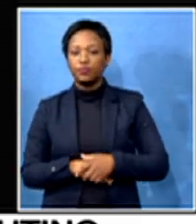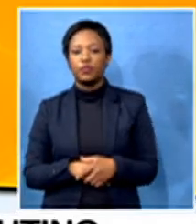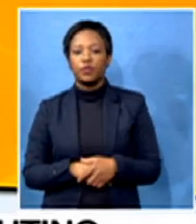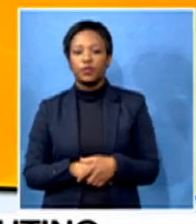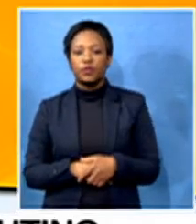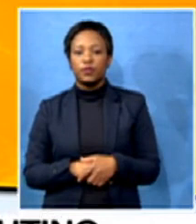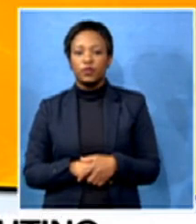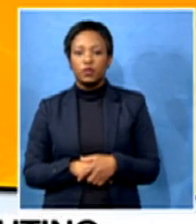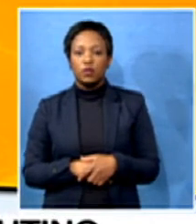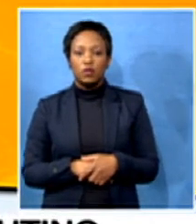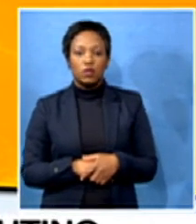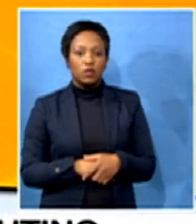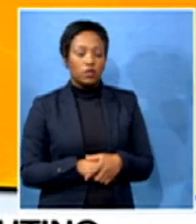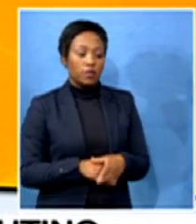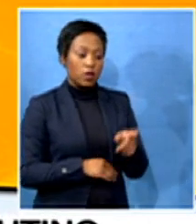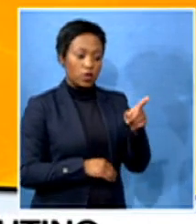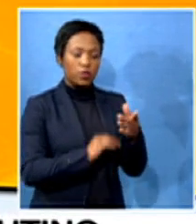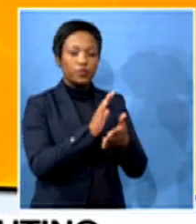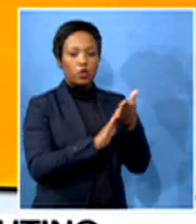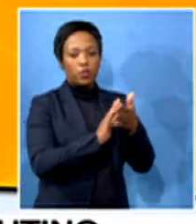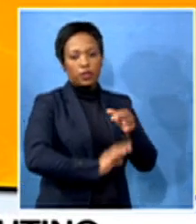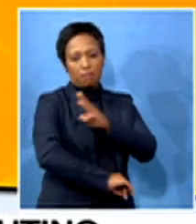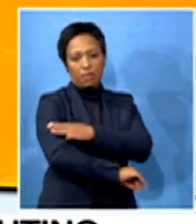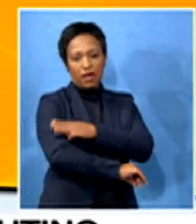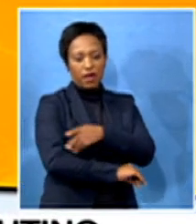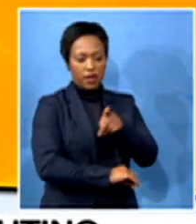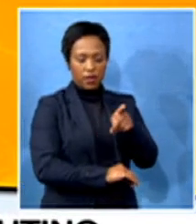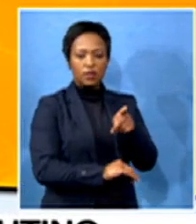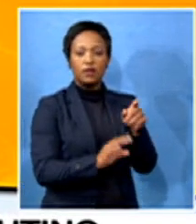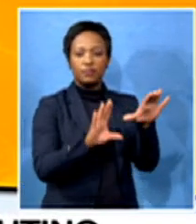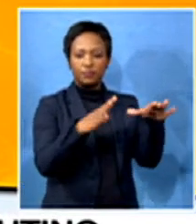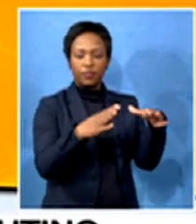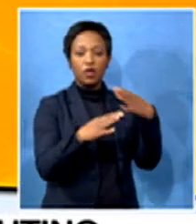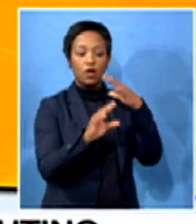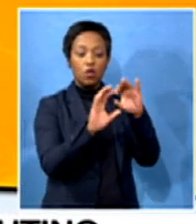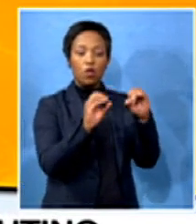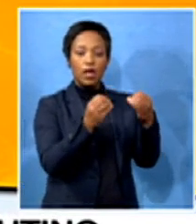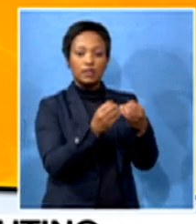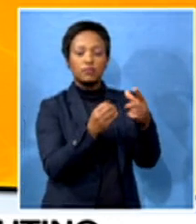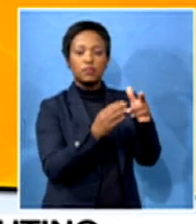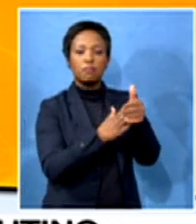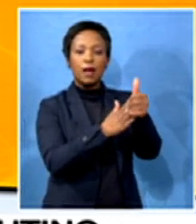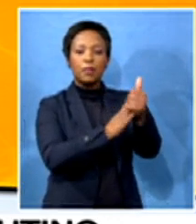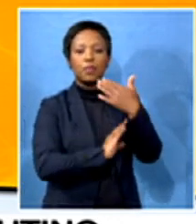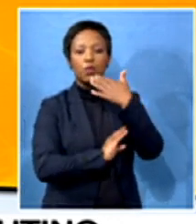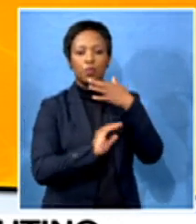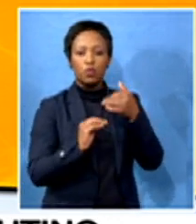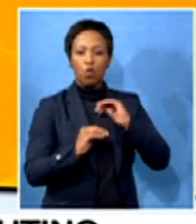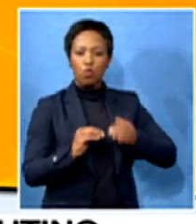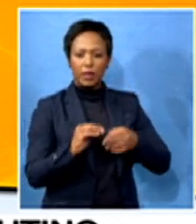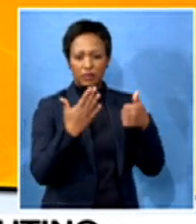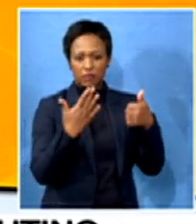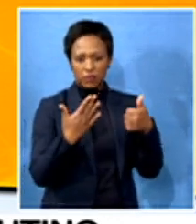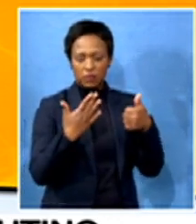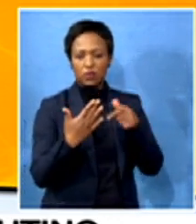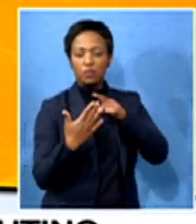Itunu, you the operations manager for this outfit. The organization is run by 6 women, but it has